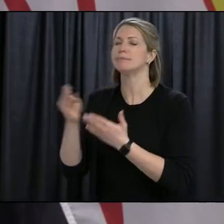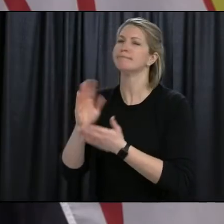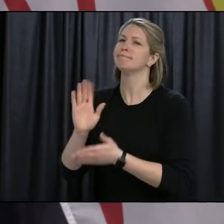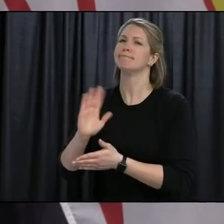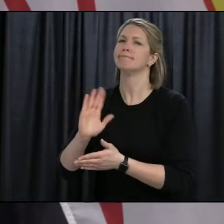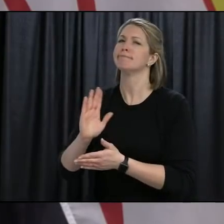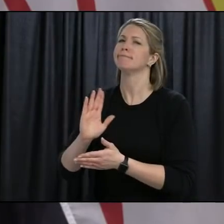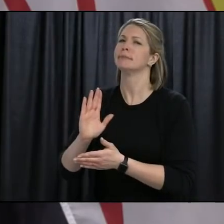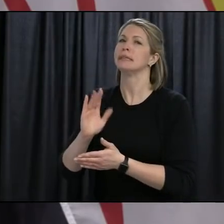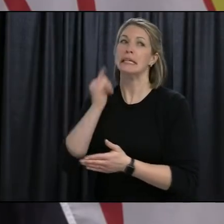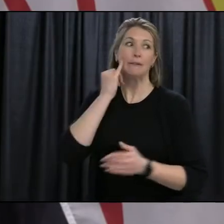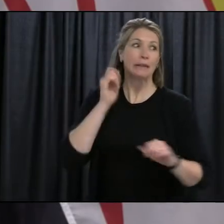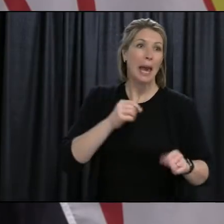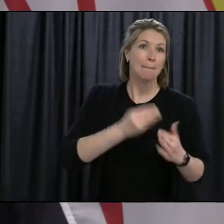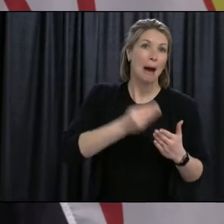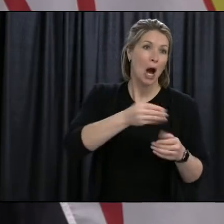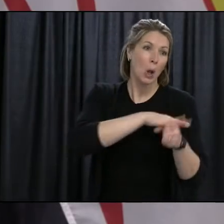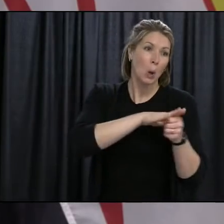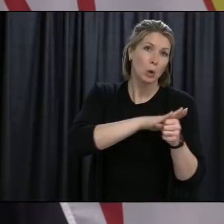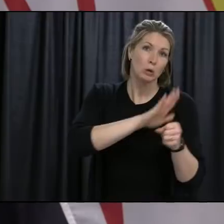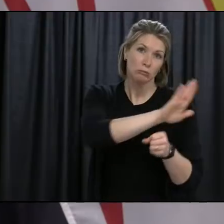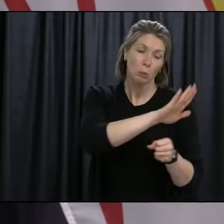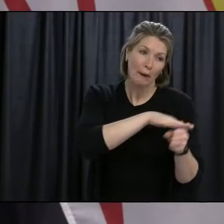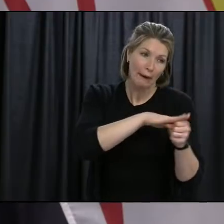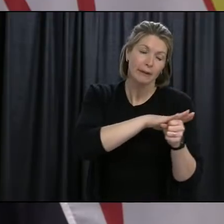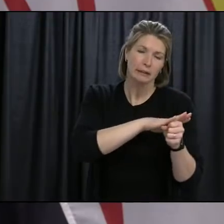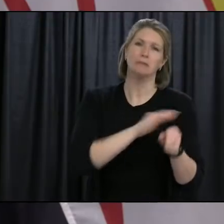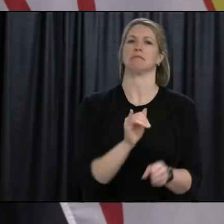for closer to home, then they should certainly do that.